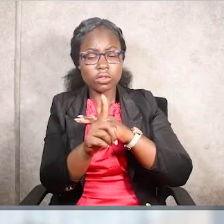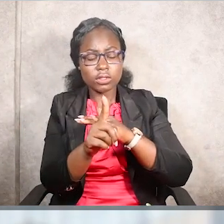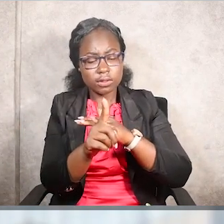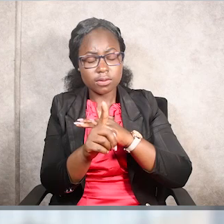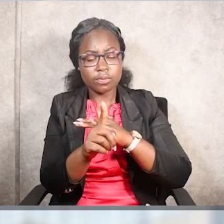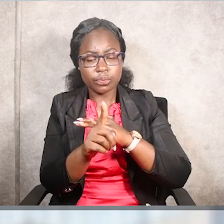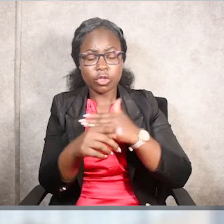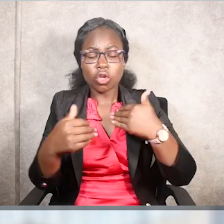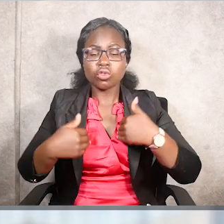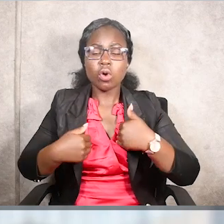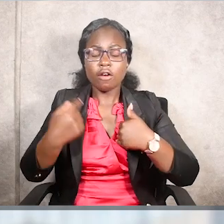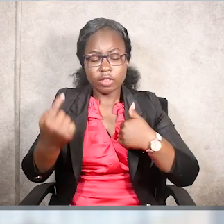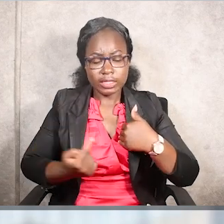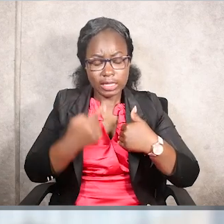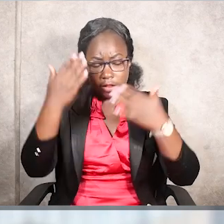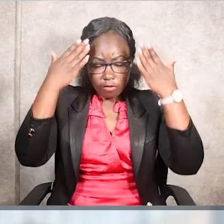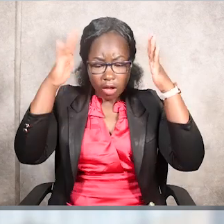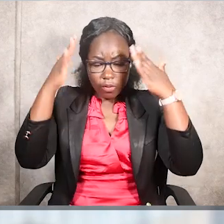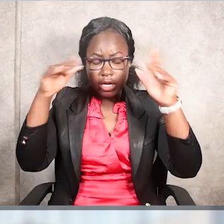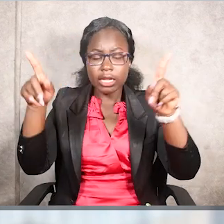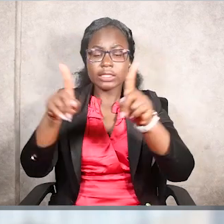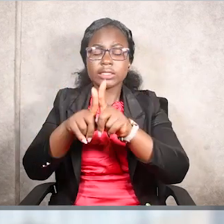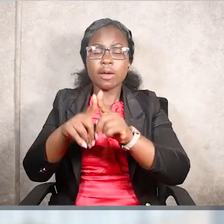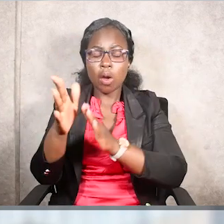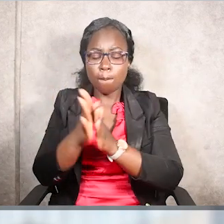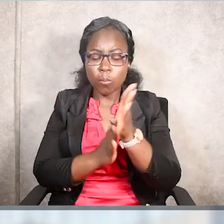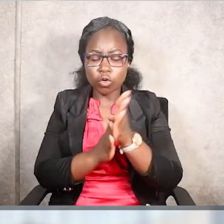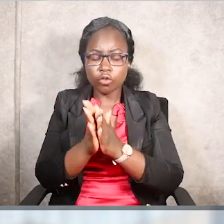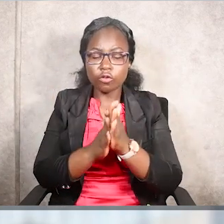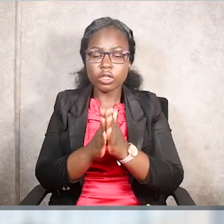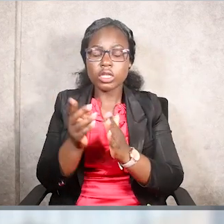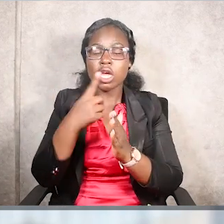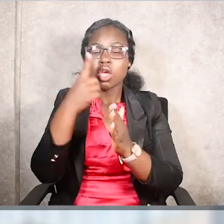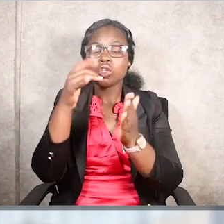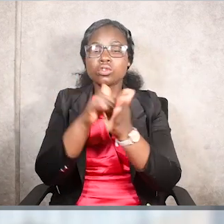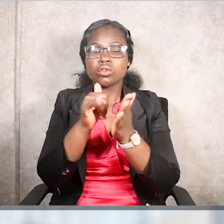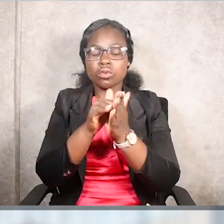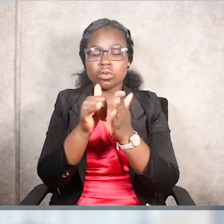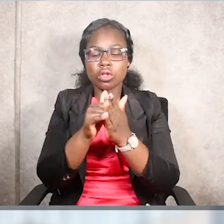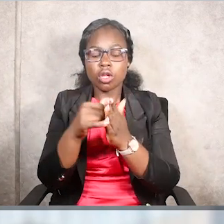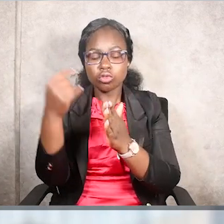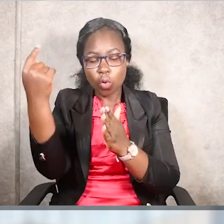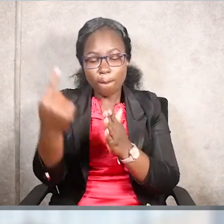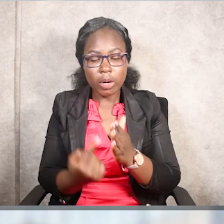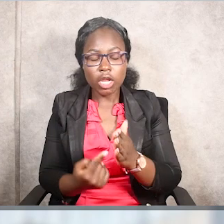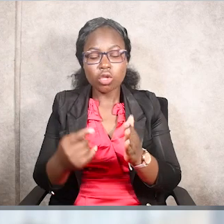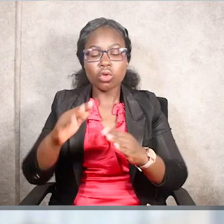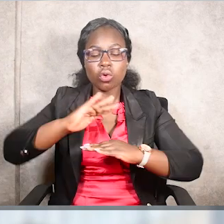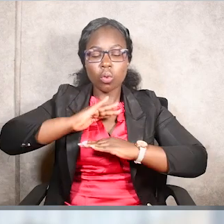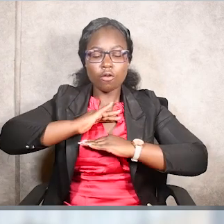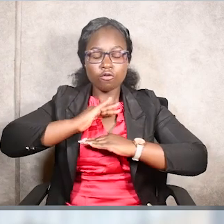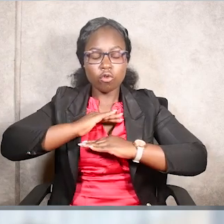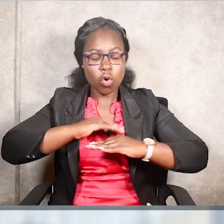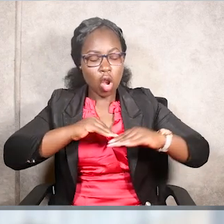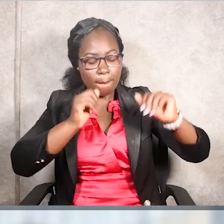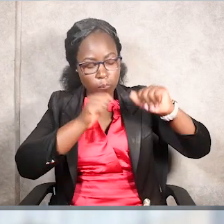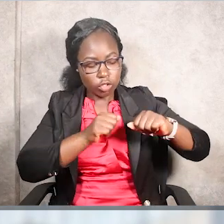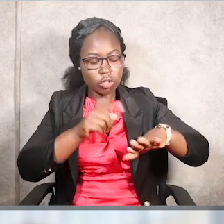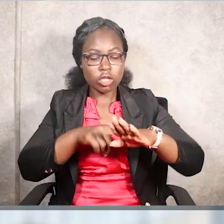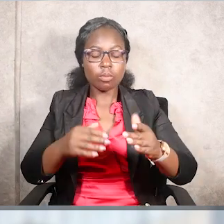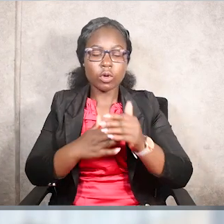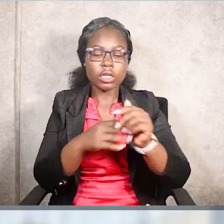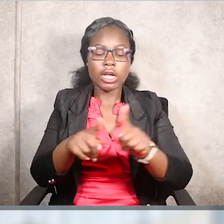cultivate self-awareness and self-motivation so that you can unlock your full potential while leading self,